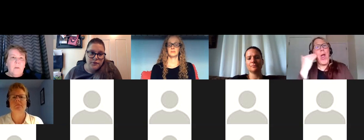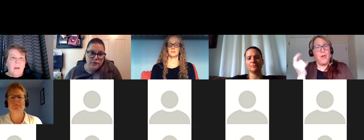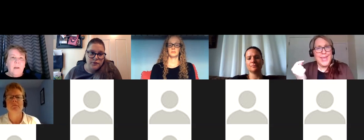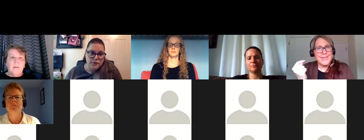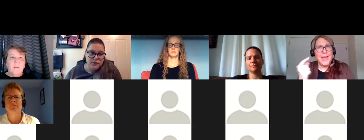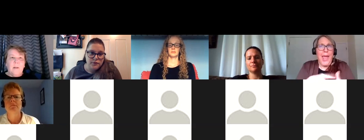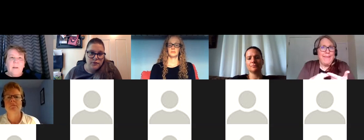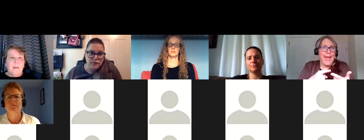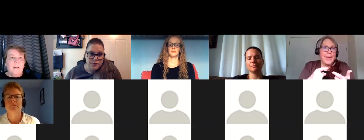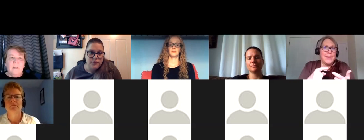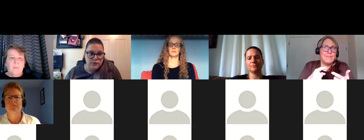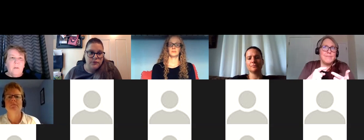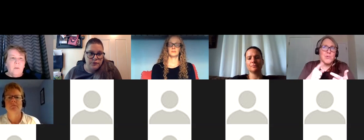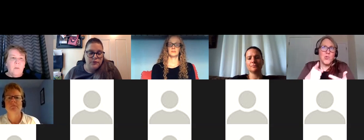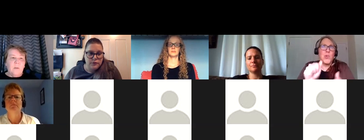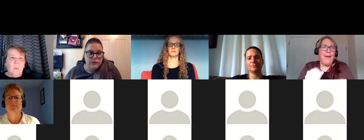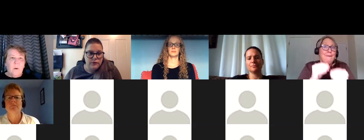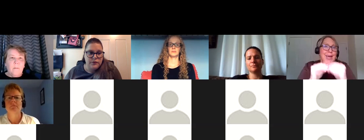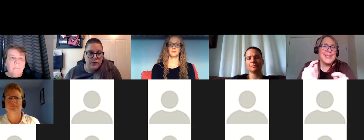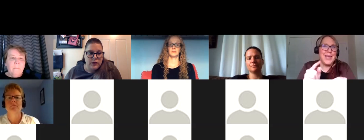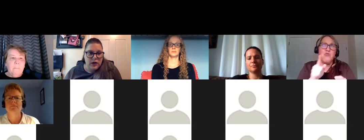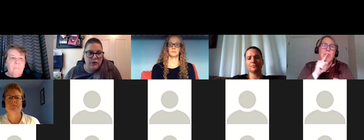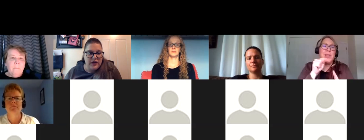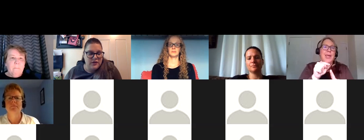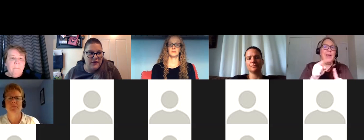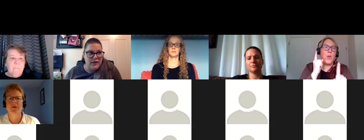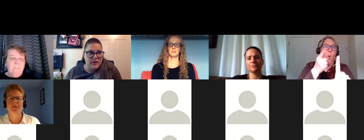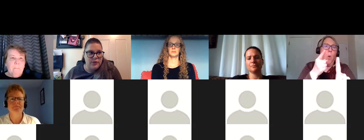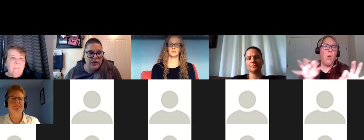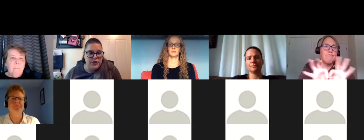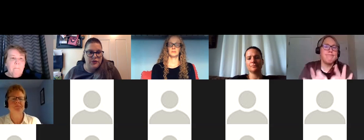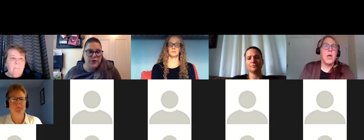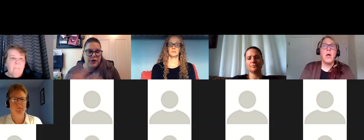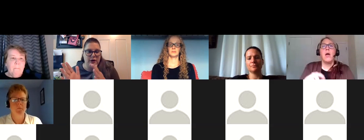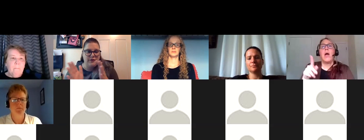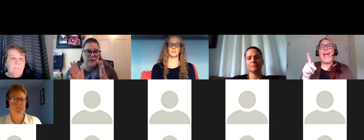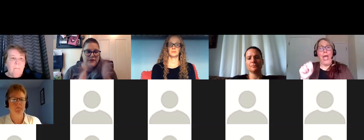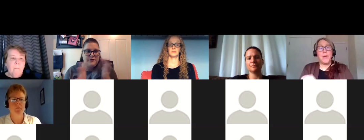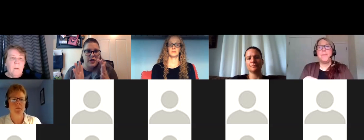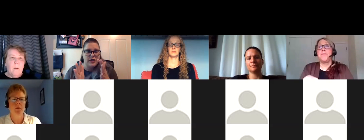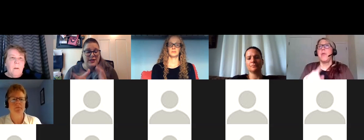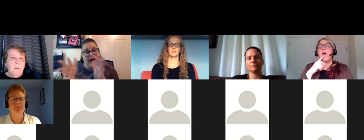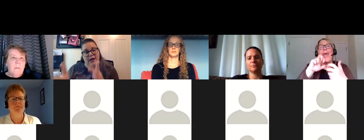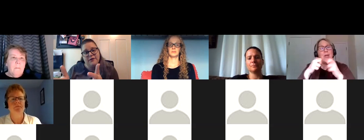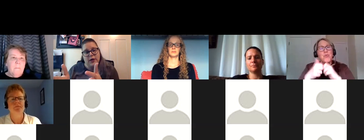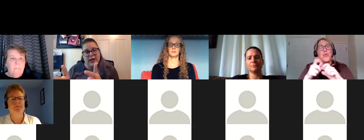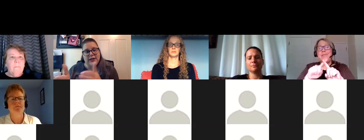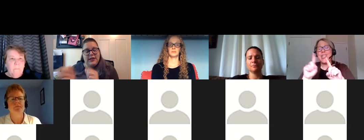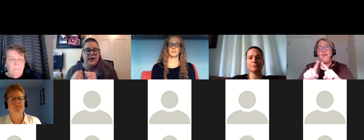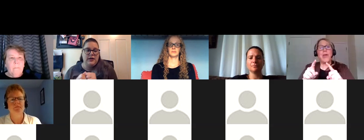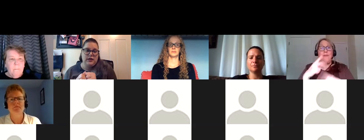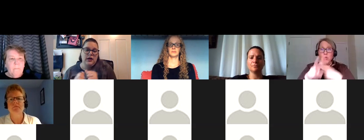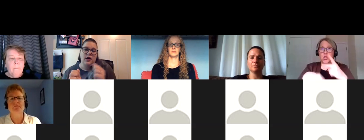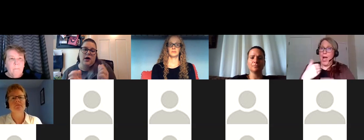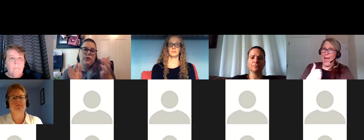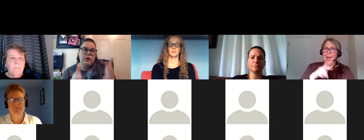what you can to fix it is really what's important. We've also found some issues when you're going from different versions. Like I have